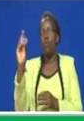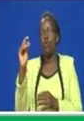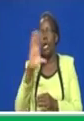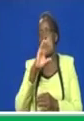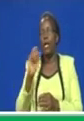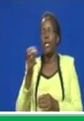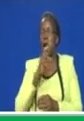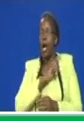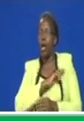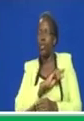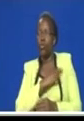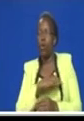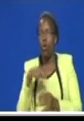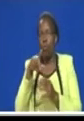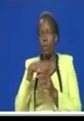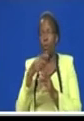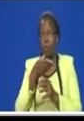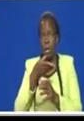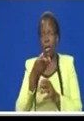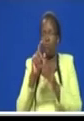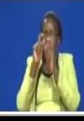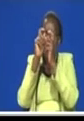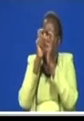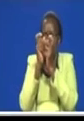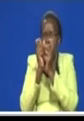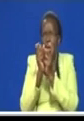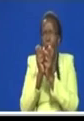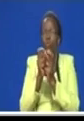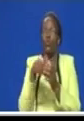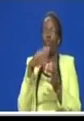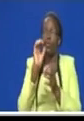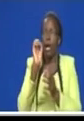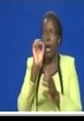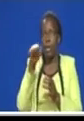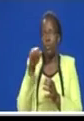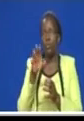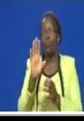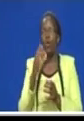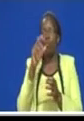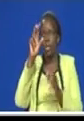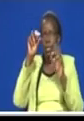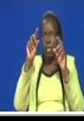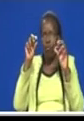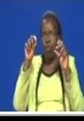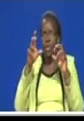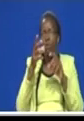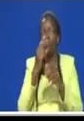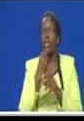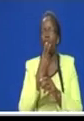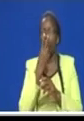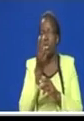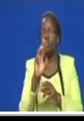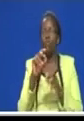Whenever you're given a text, you should ask yourself, what is the quality of the voice of the speaker? That is the tone.